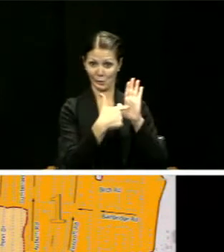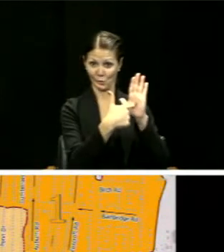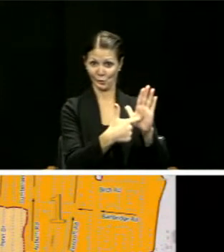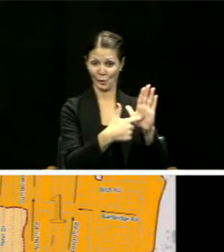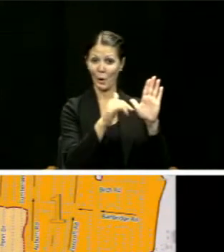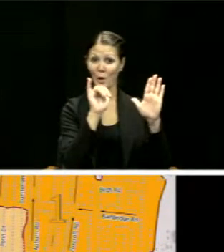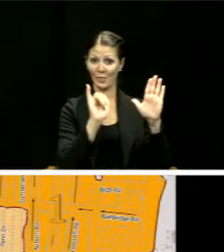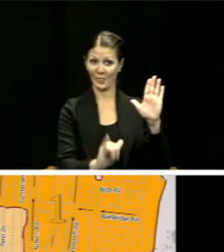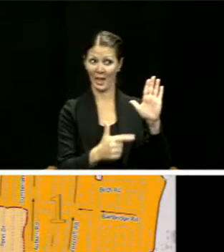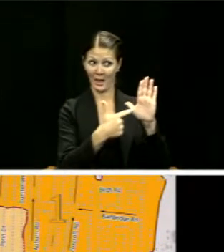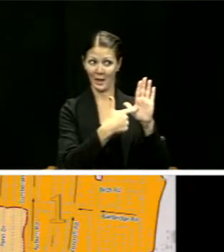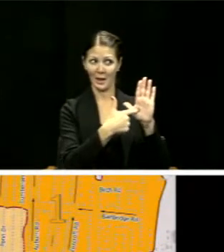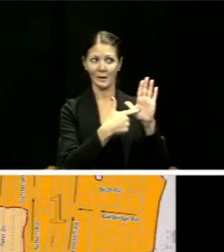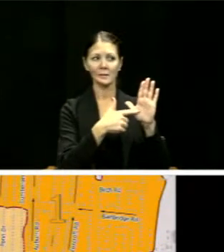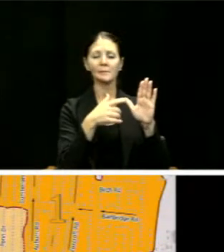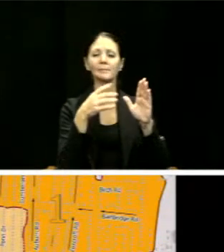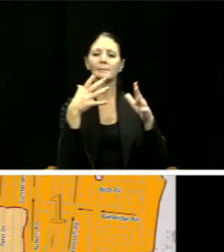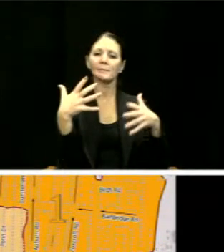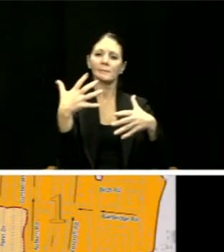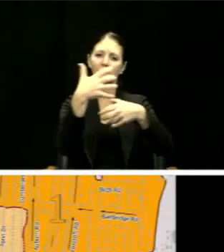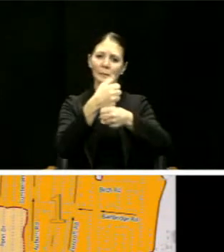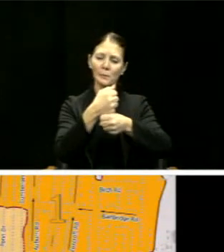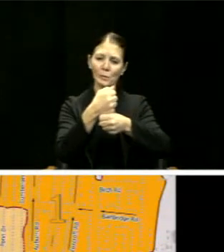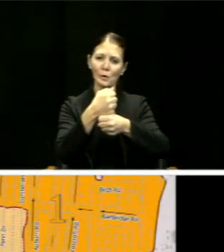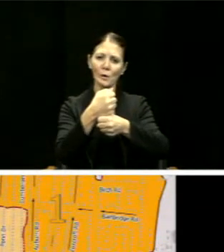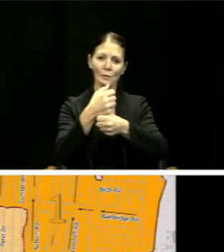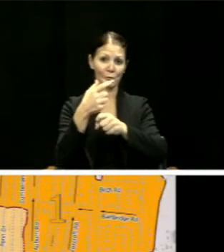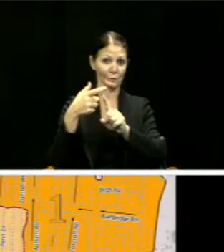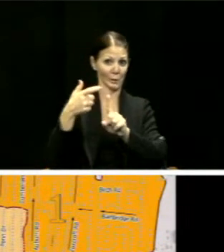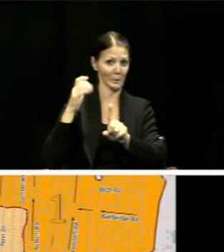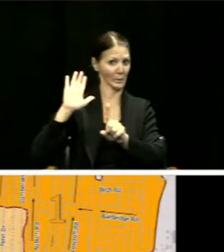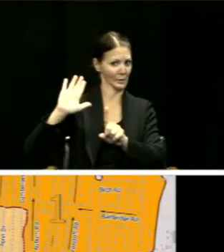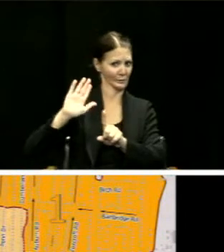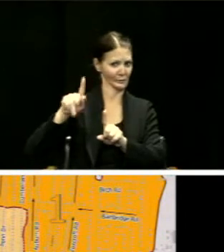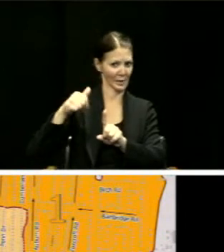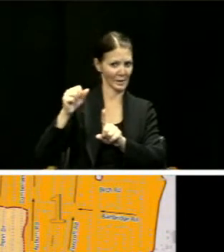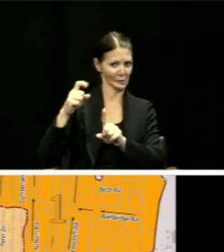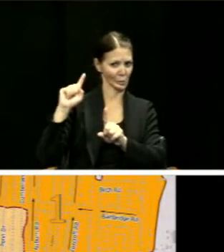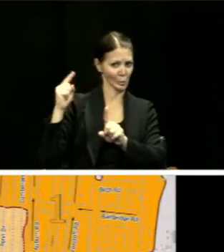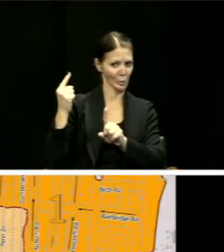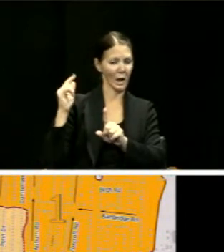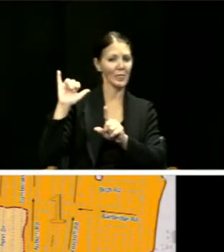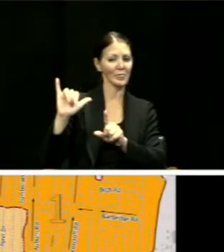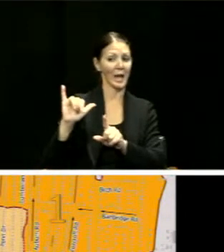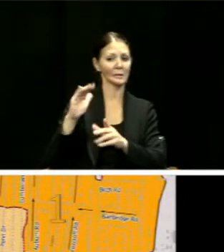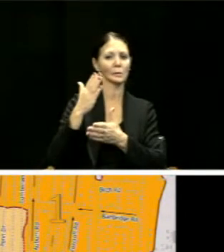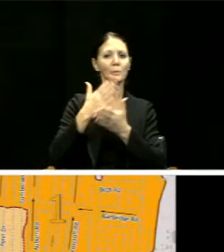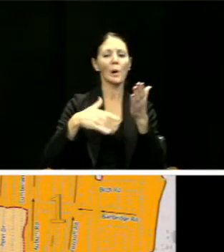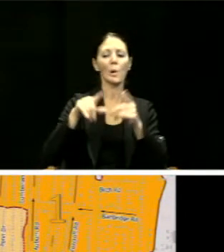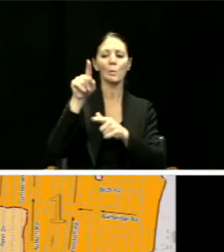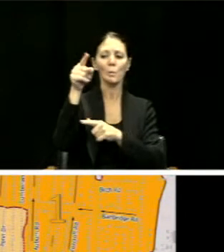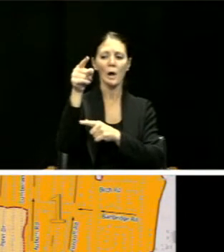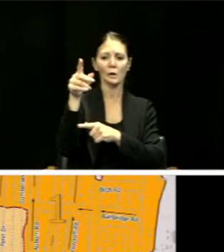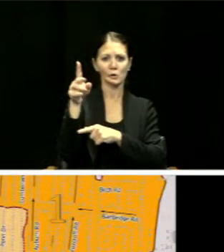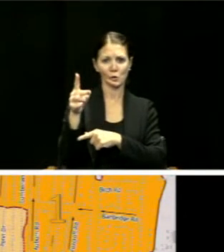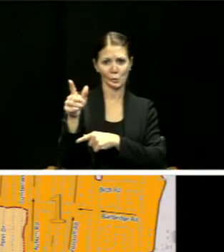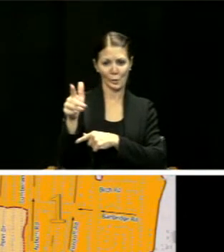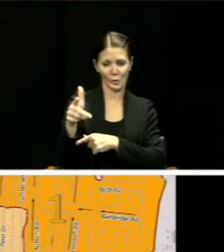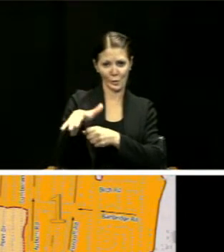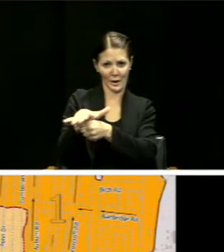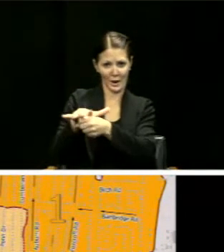says, gives you a summary of what happened in phase 1. So phase 1 included areas 1, 2, and 3. And